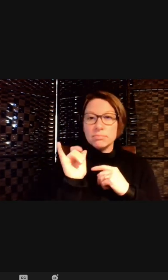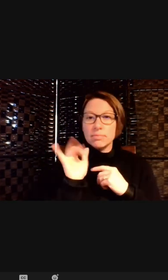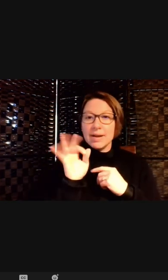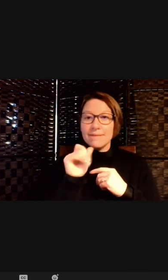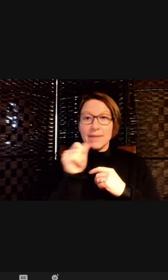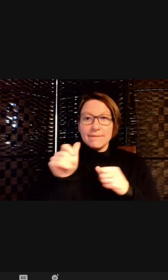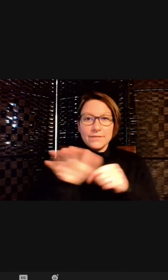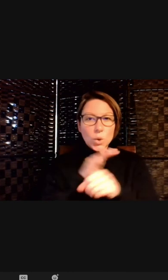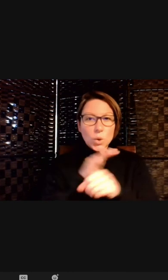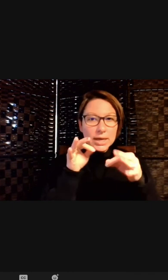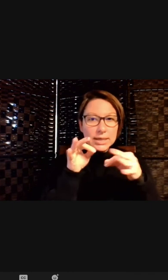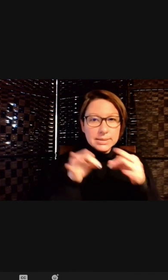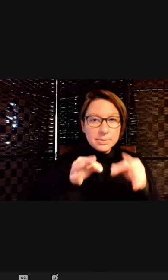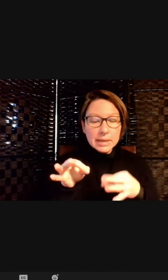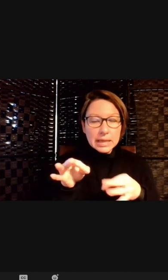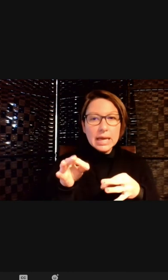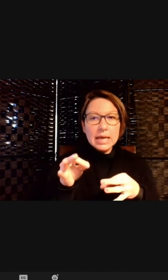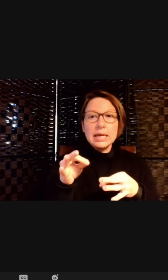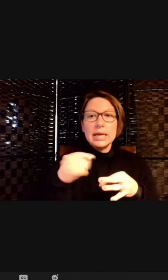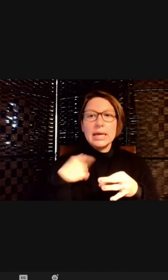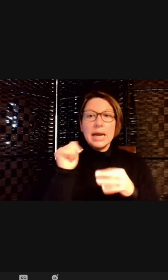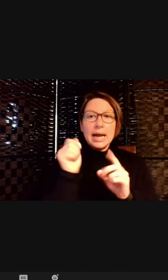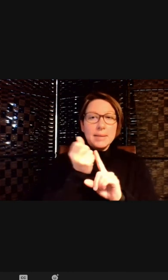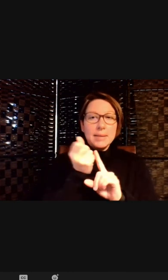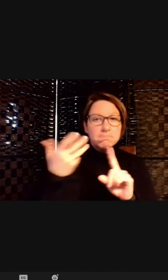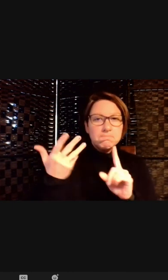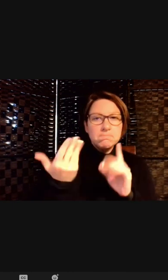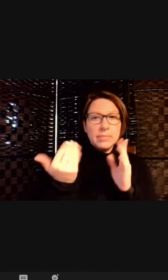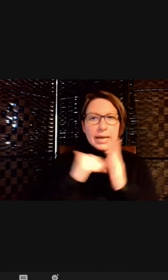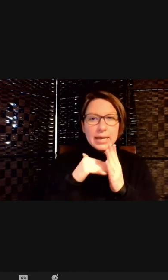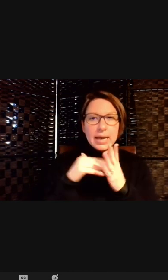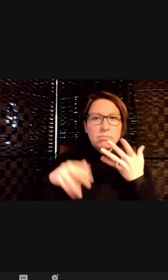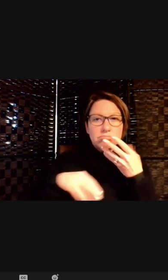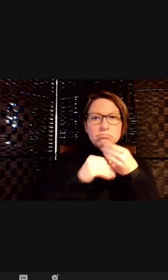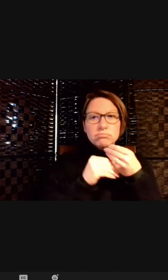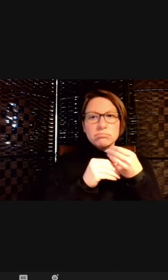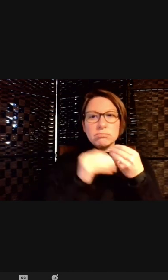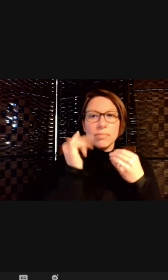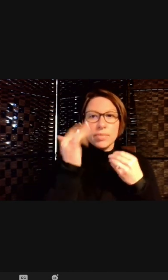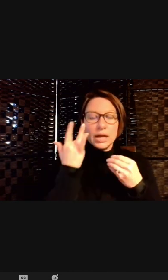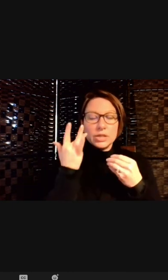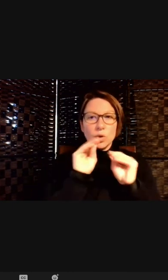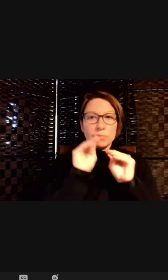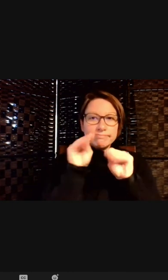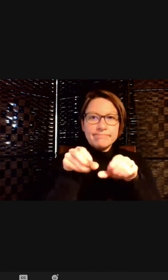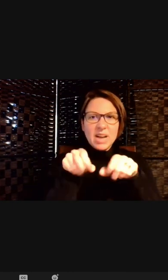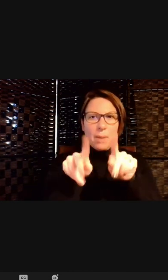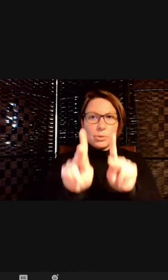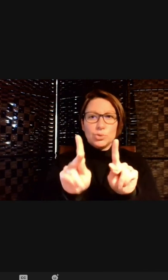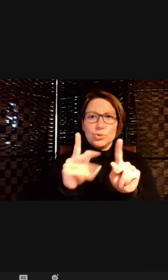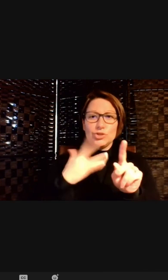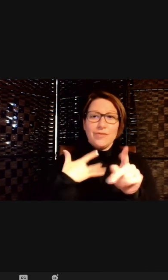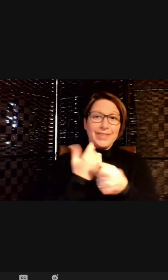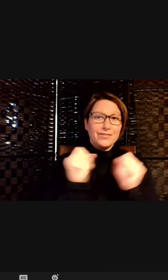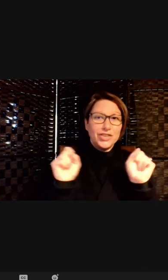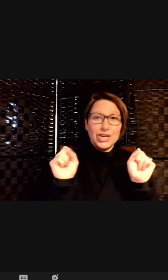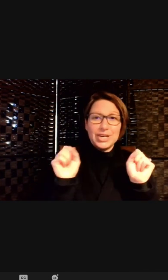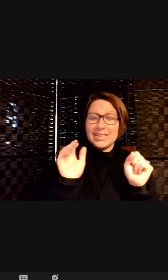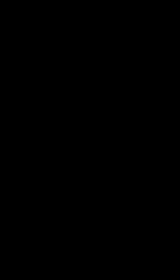fully explained something, that I might be able to re-explain it and kind of go back. So that's why I have these opportunities in here too. So feel free,